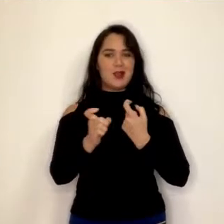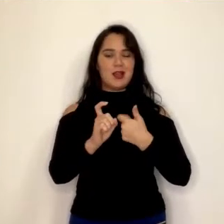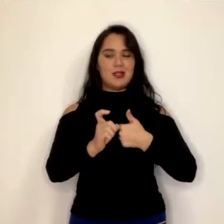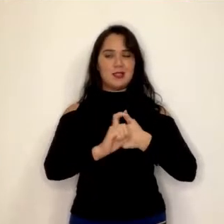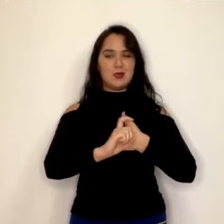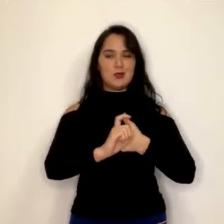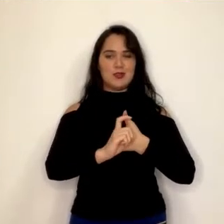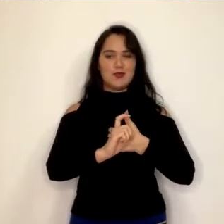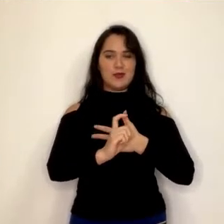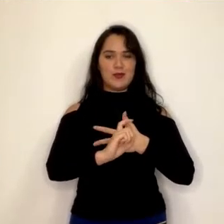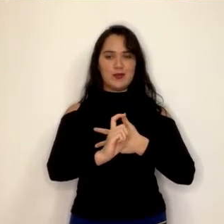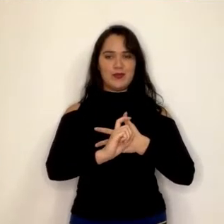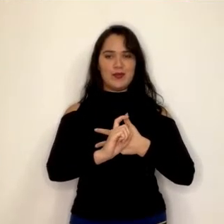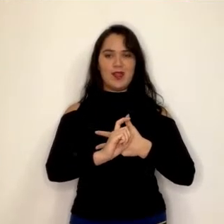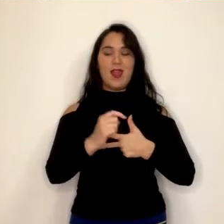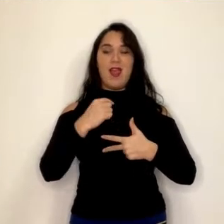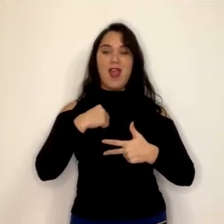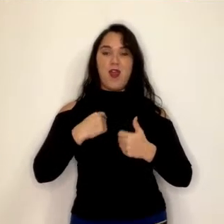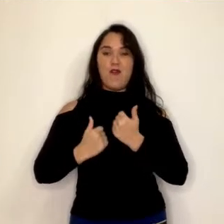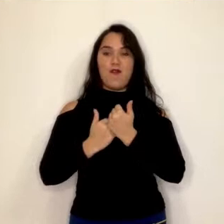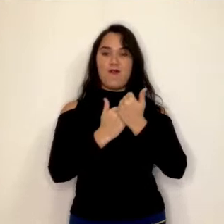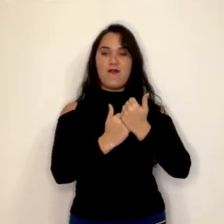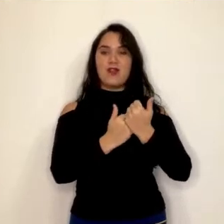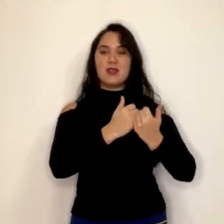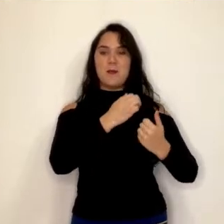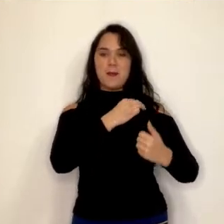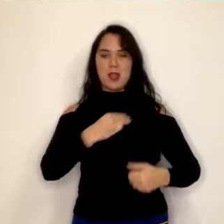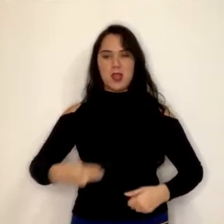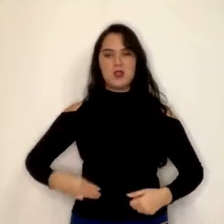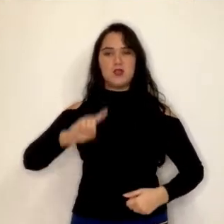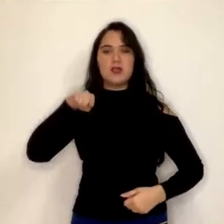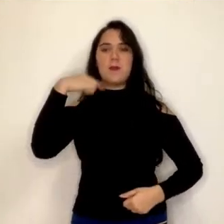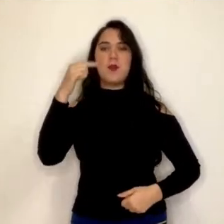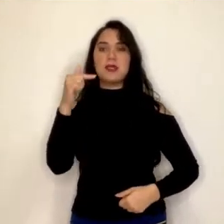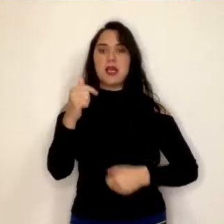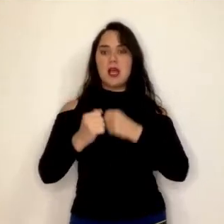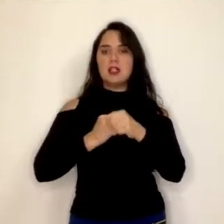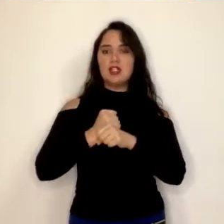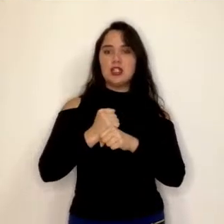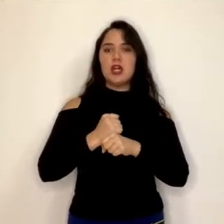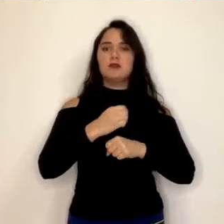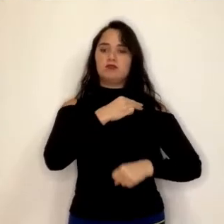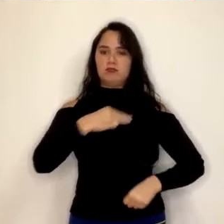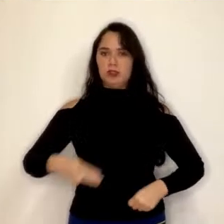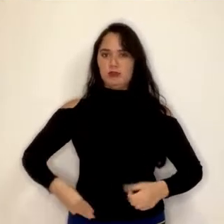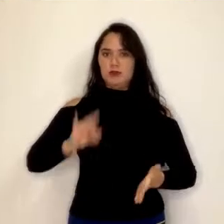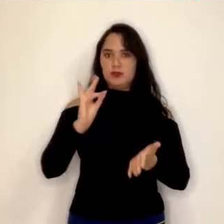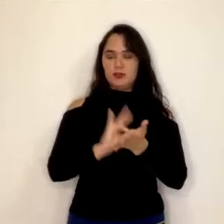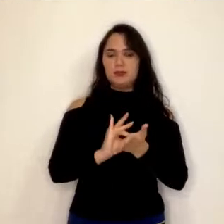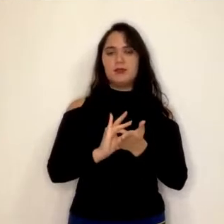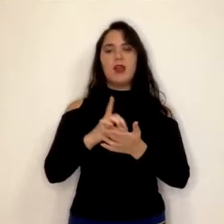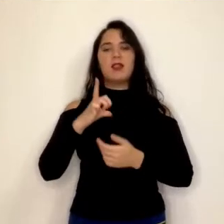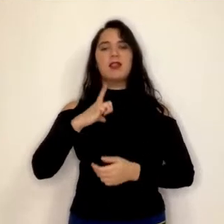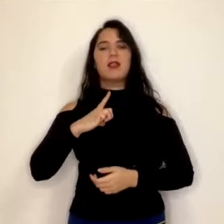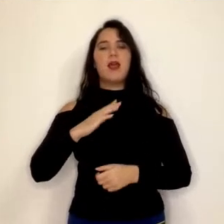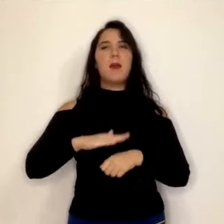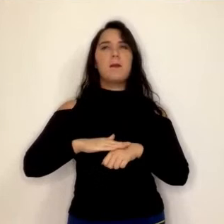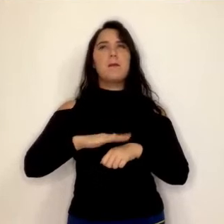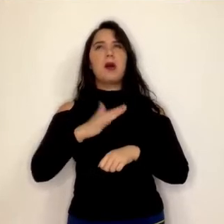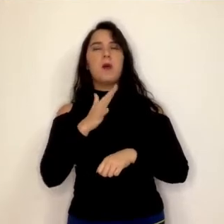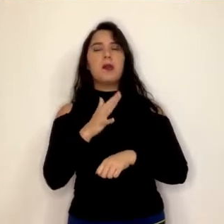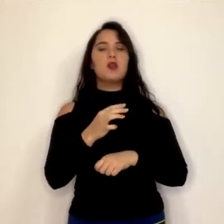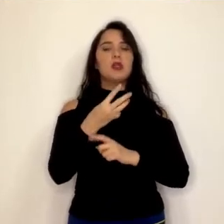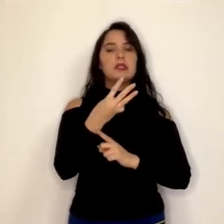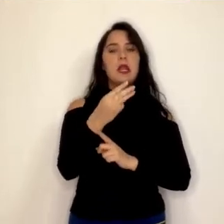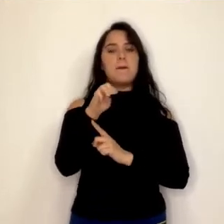executive secretary. I was then a vice minister, and then for 7 years I was a minister. So we